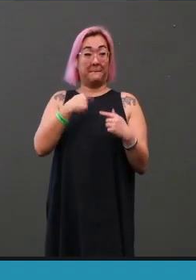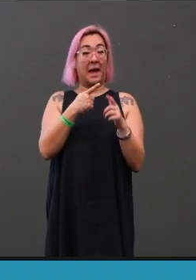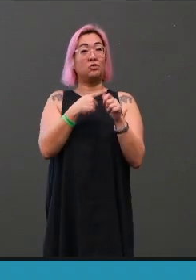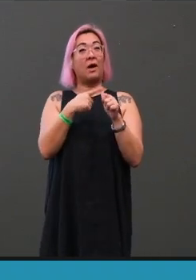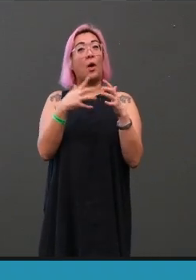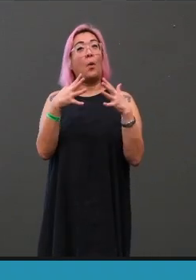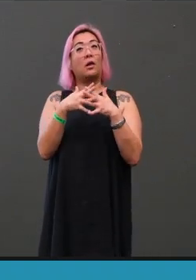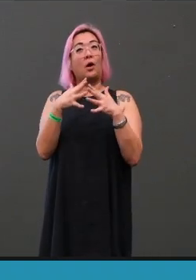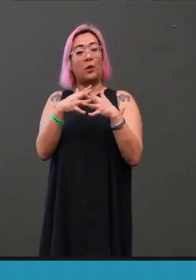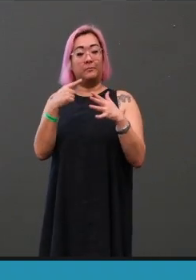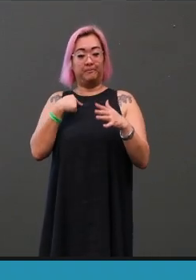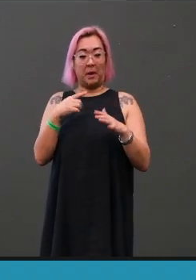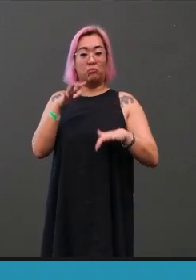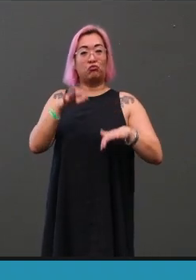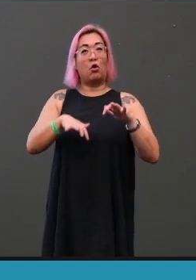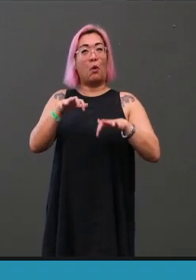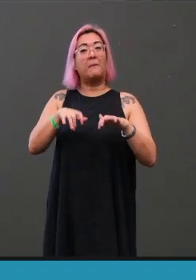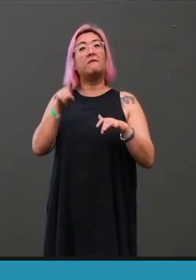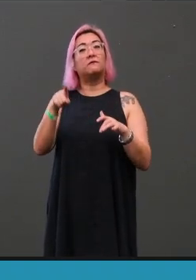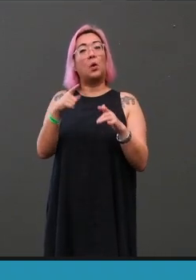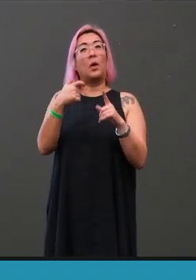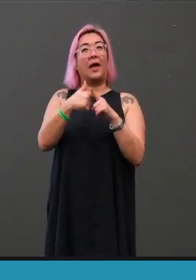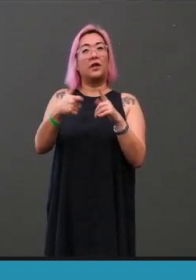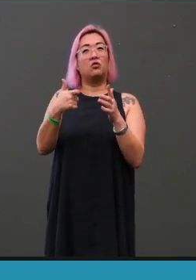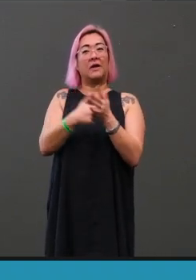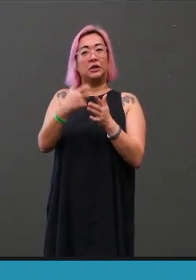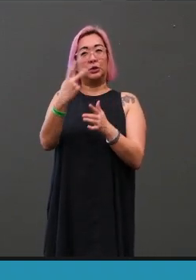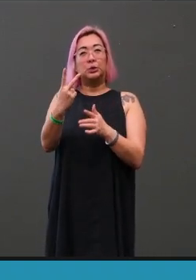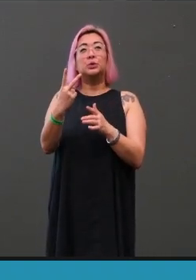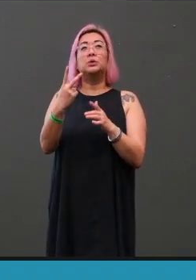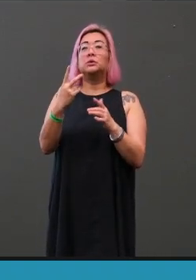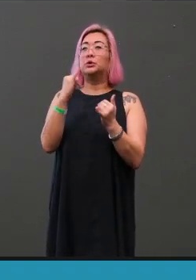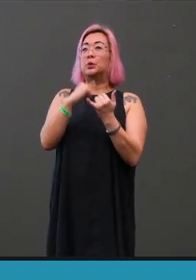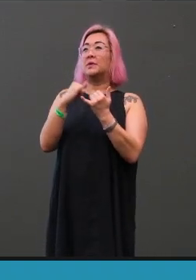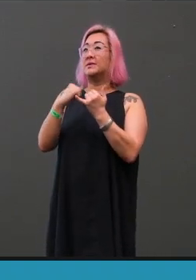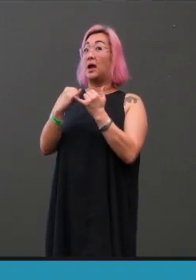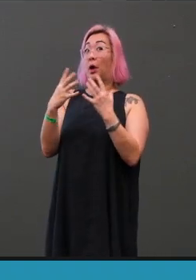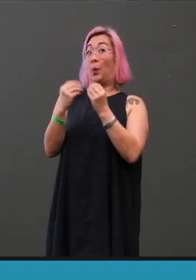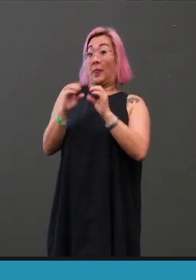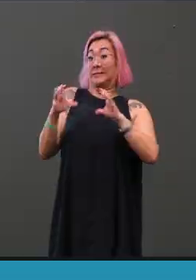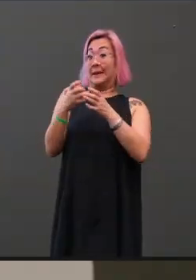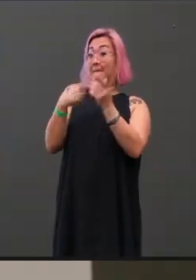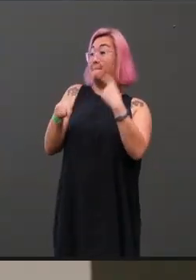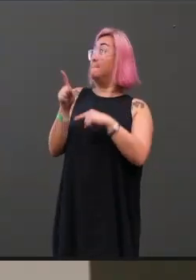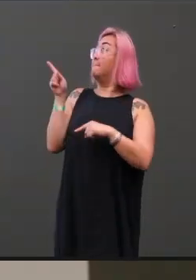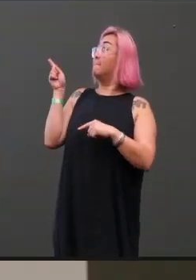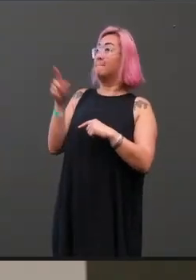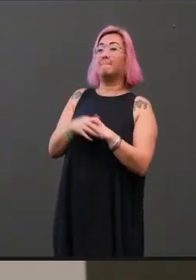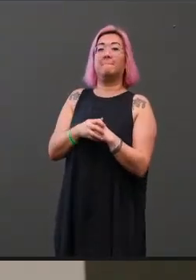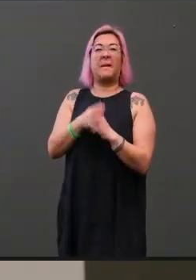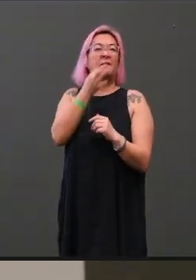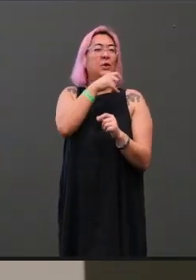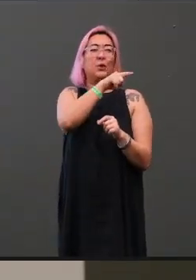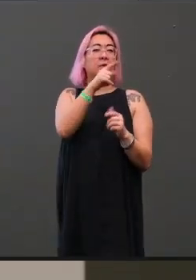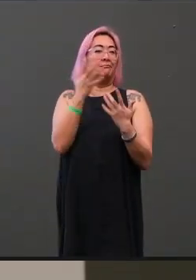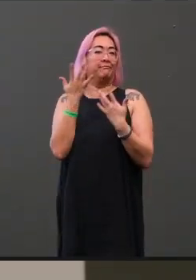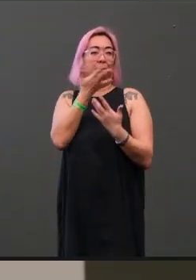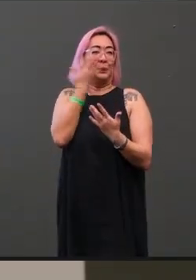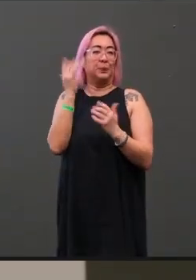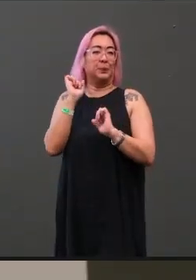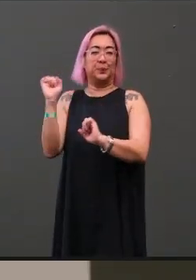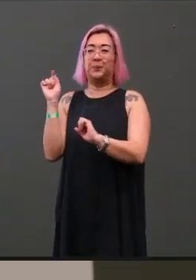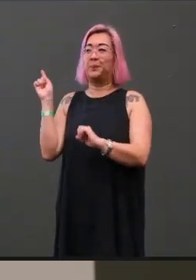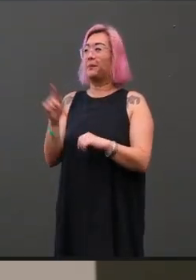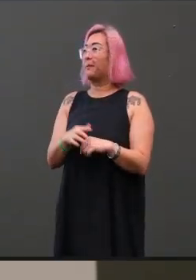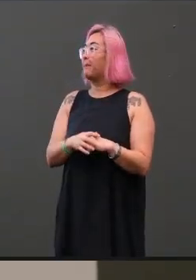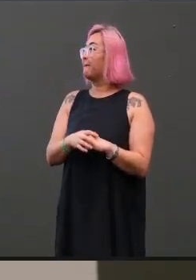2 Soothsayer together with these beautiful people and a few more not pictured here as well. Sadly, none of them